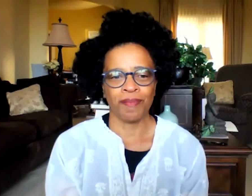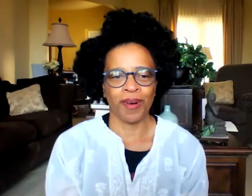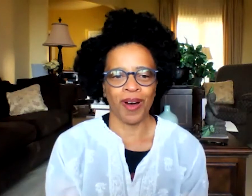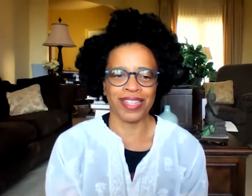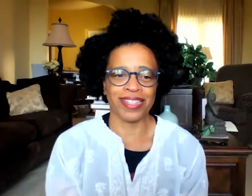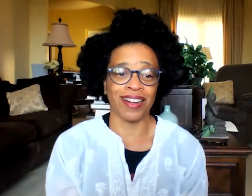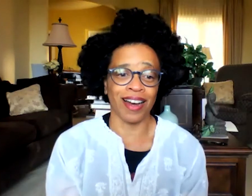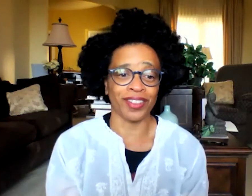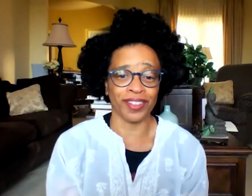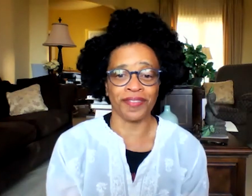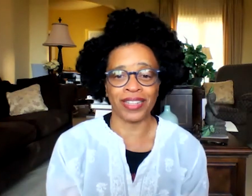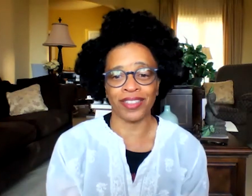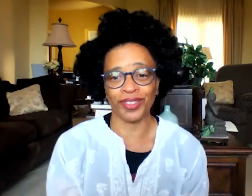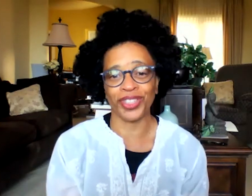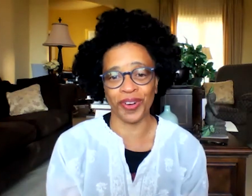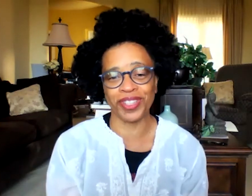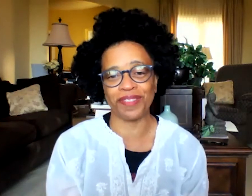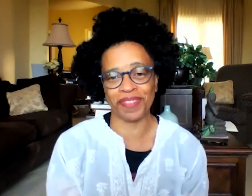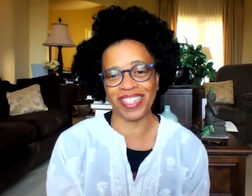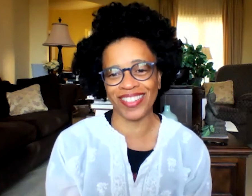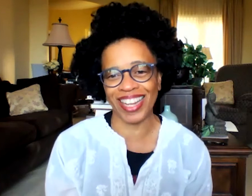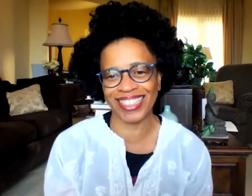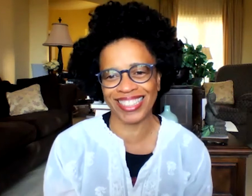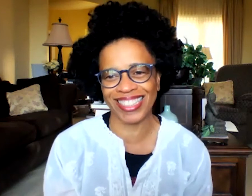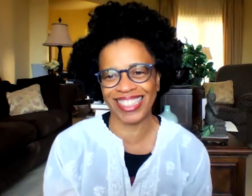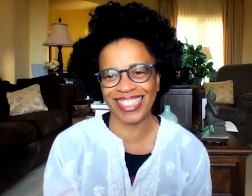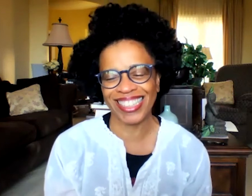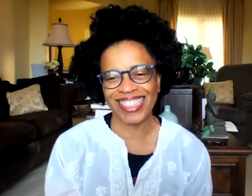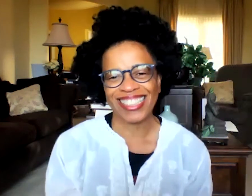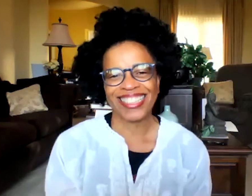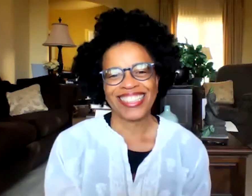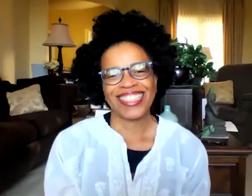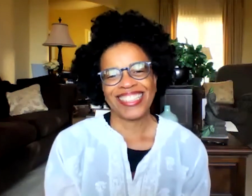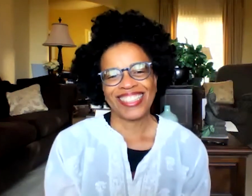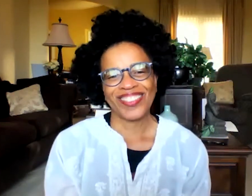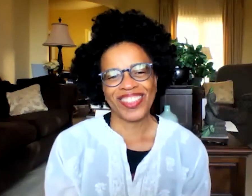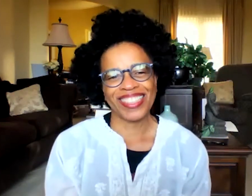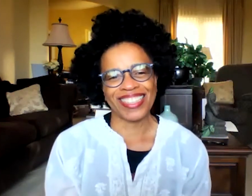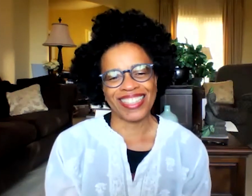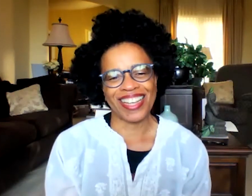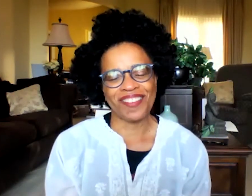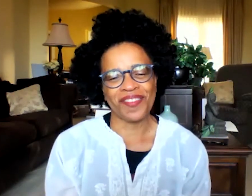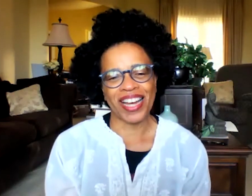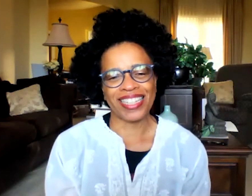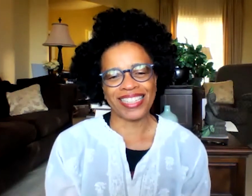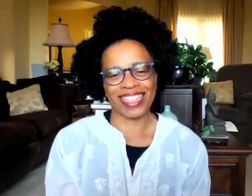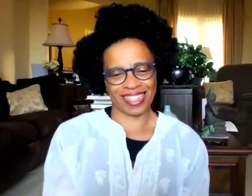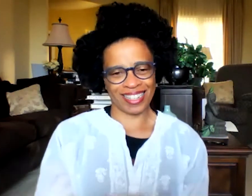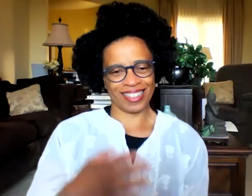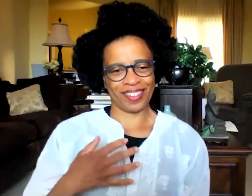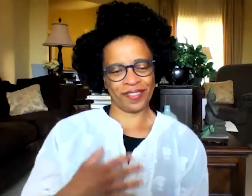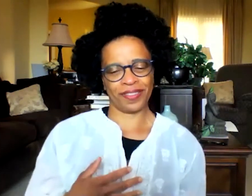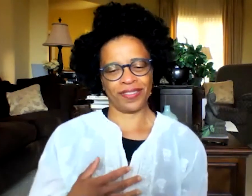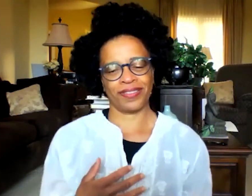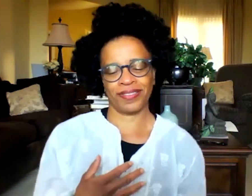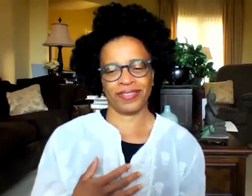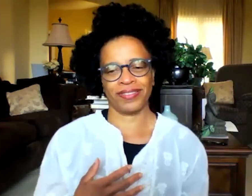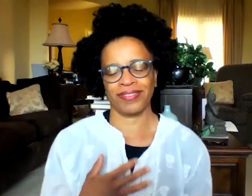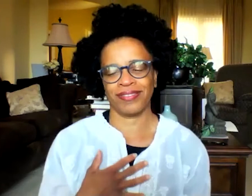And so I'm pausing to honor the fact that you chose to be here, actually. Really inviting that kind